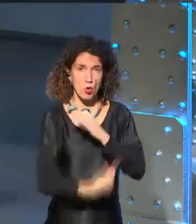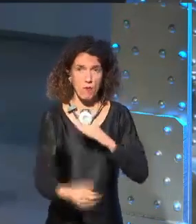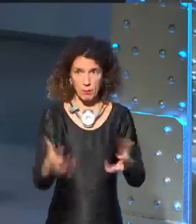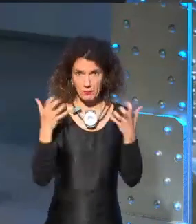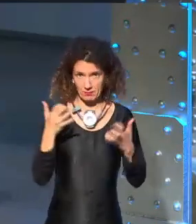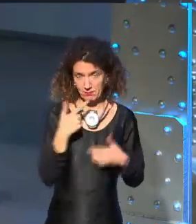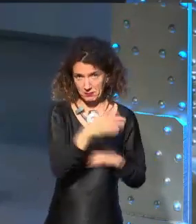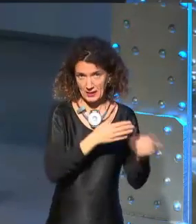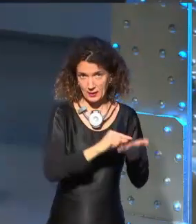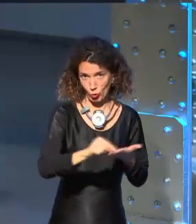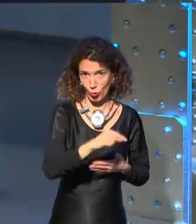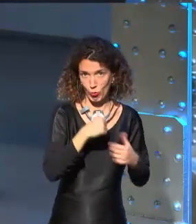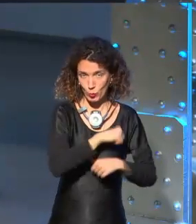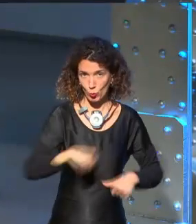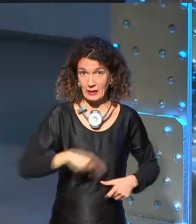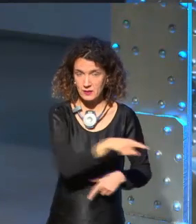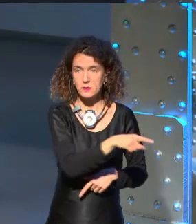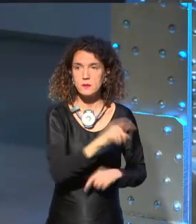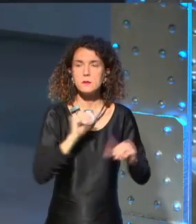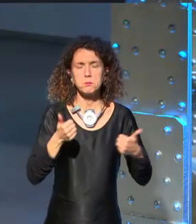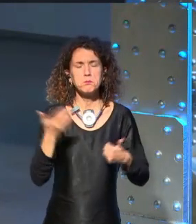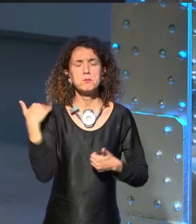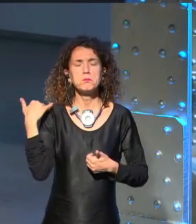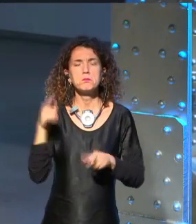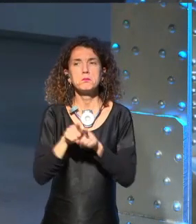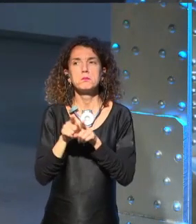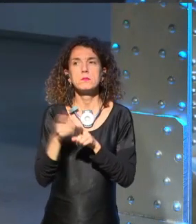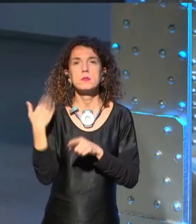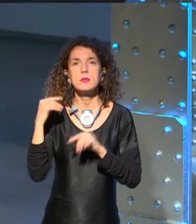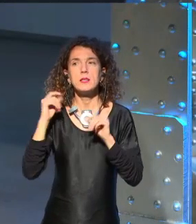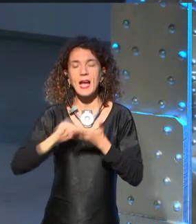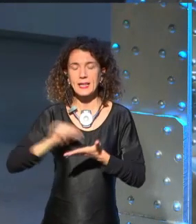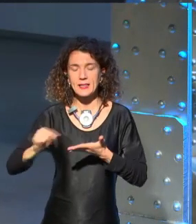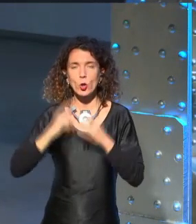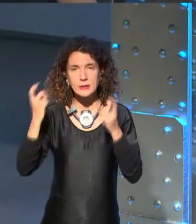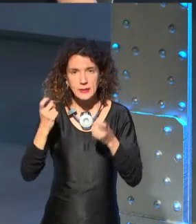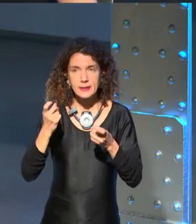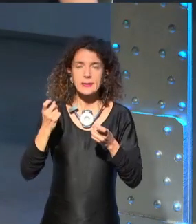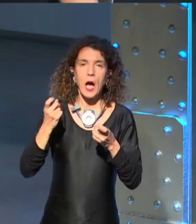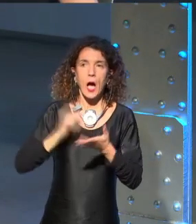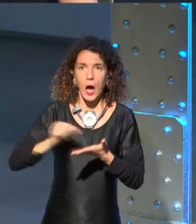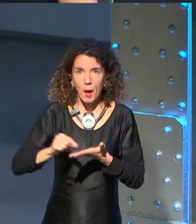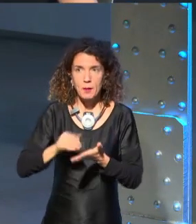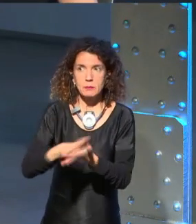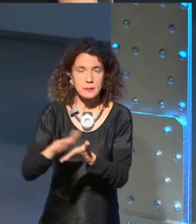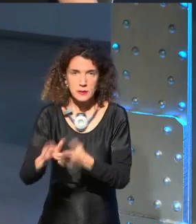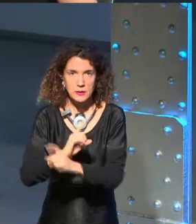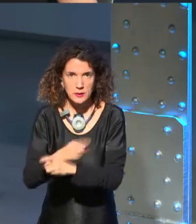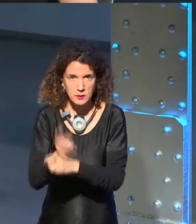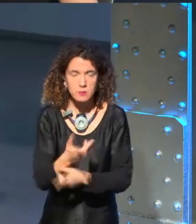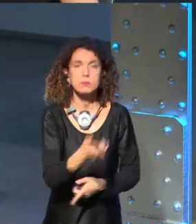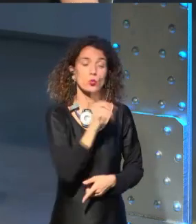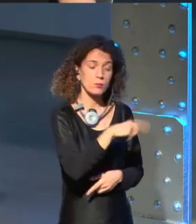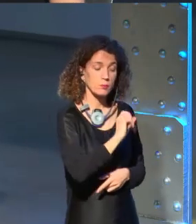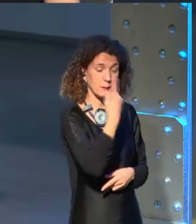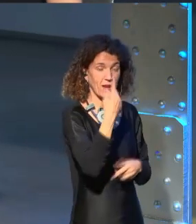he was awarded with a Nobel Prize. But normally, writers start a little bit, they start before